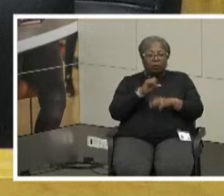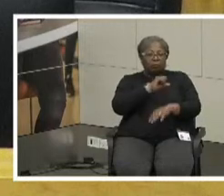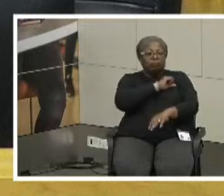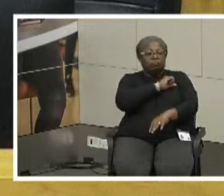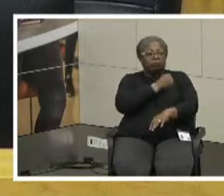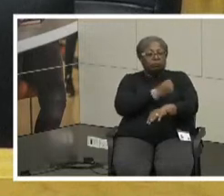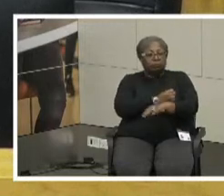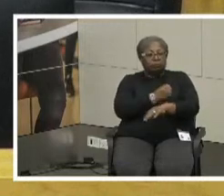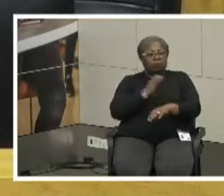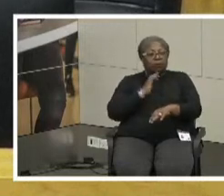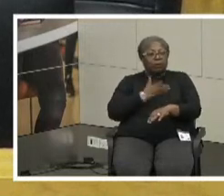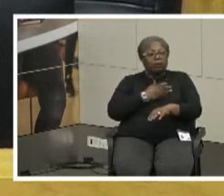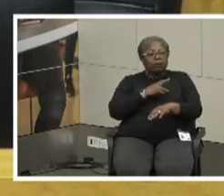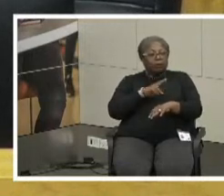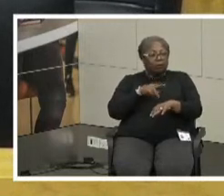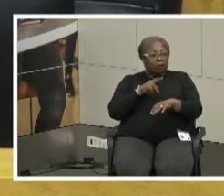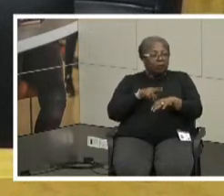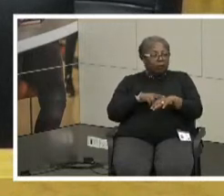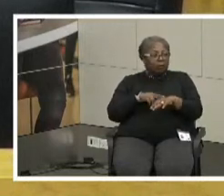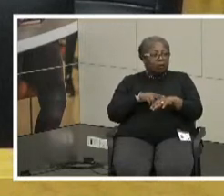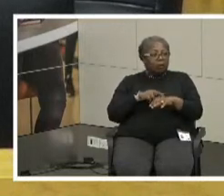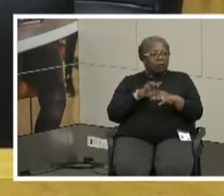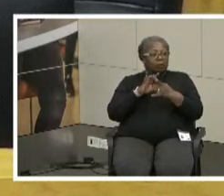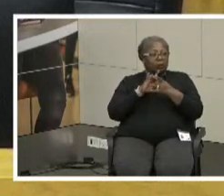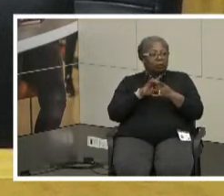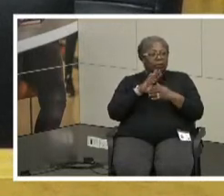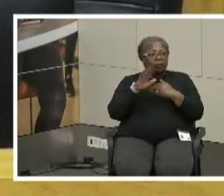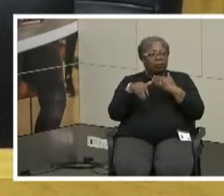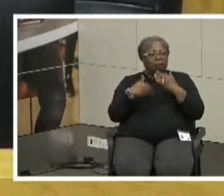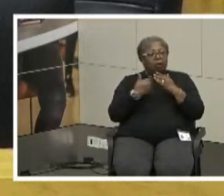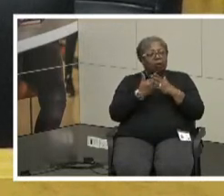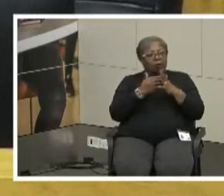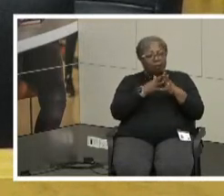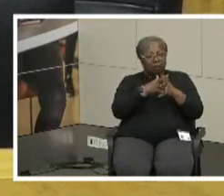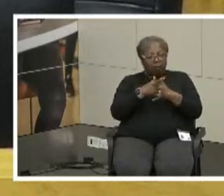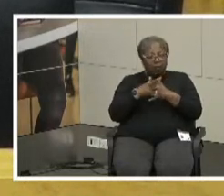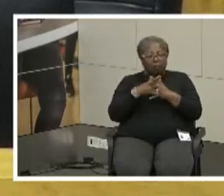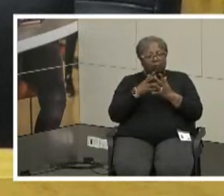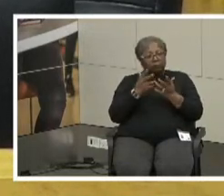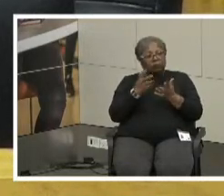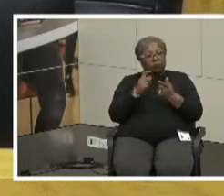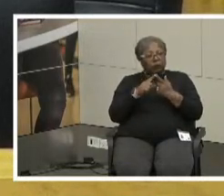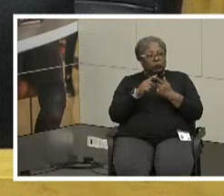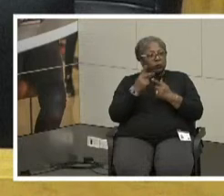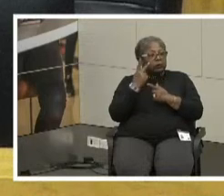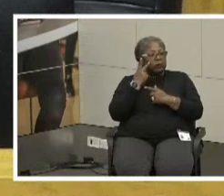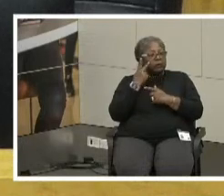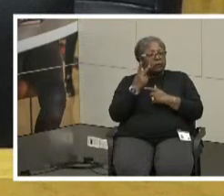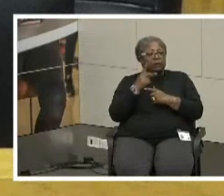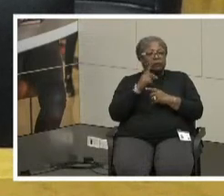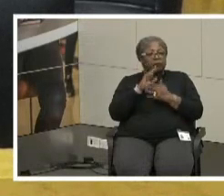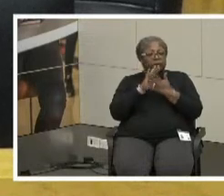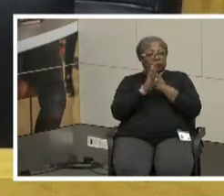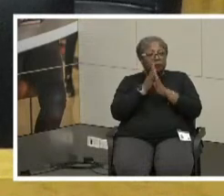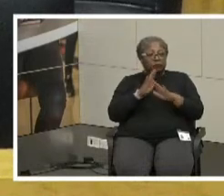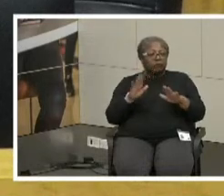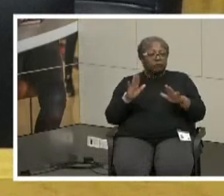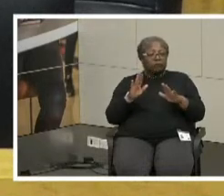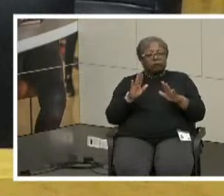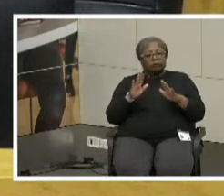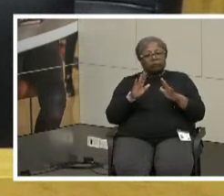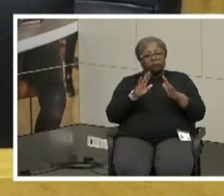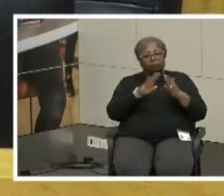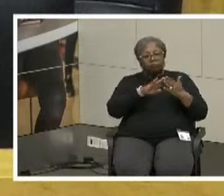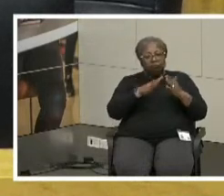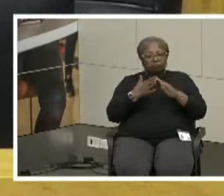nation and whereas they join all Americans in the desire to see a peaceful and diverse society